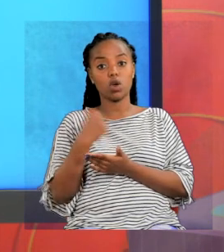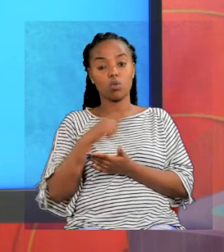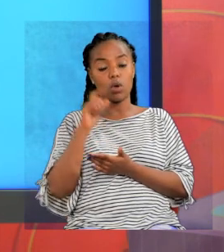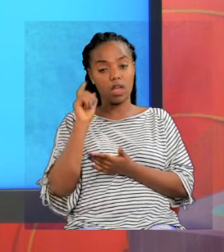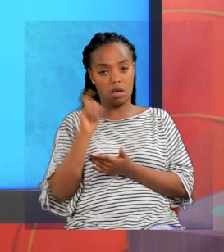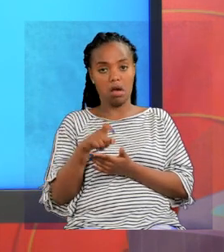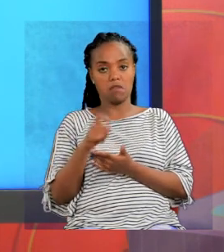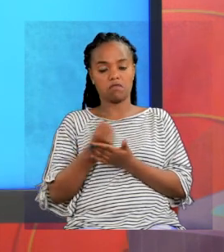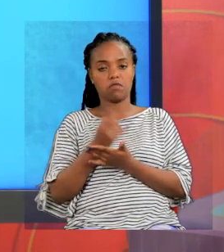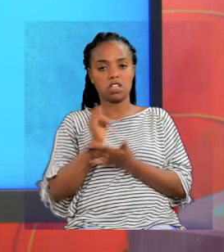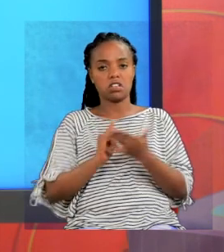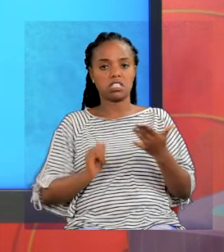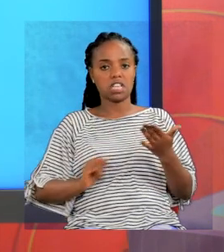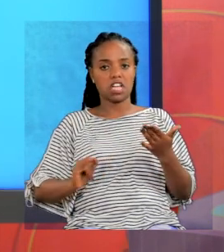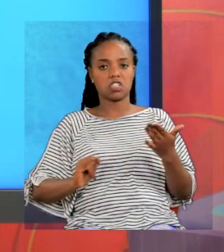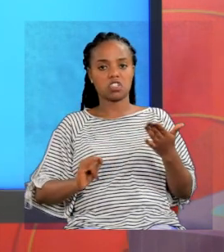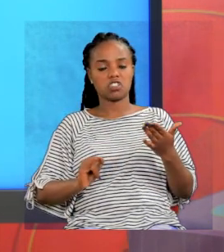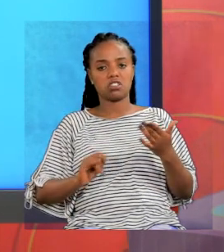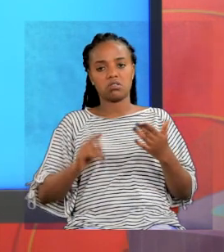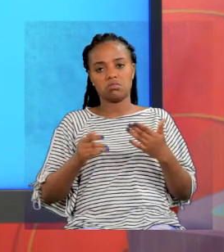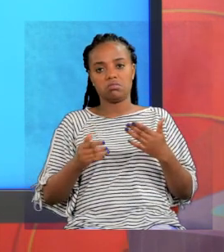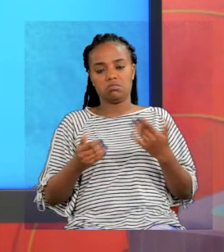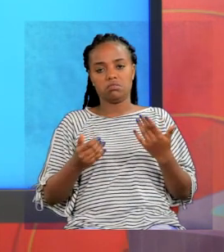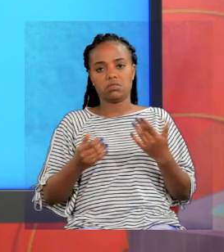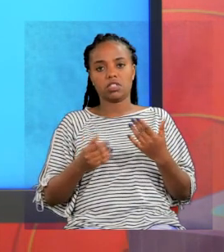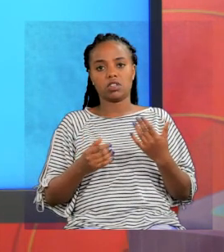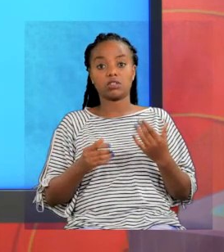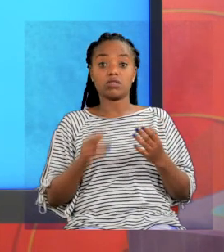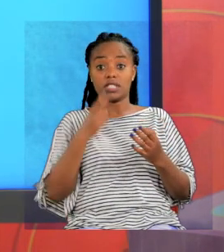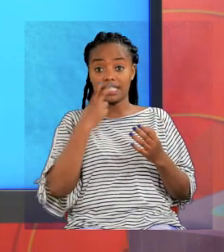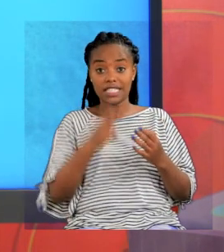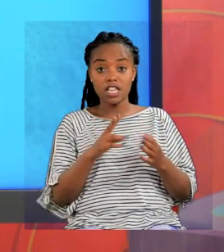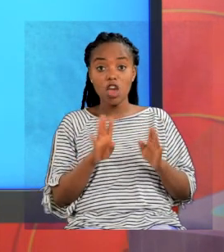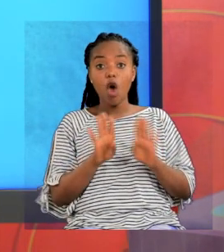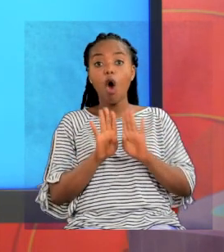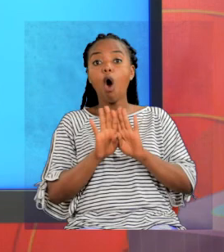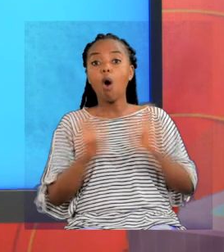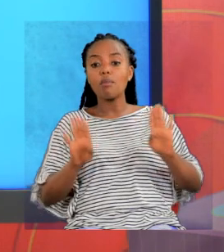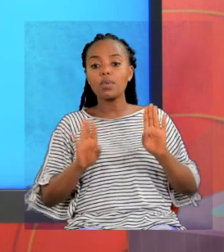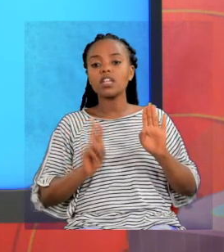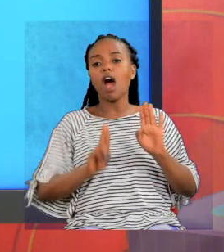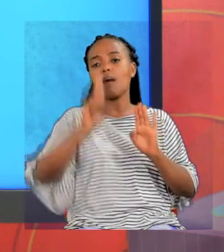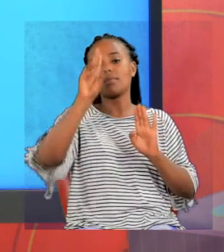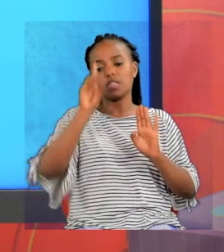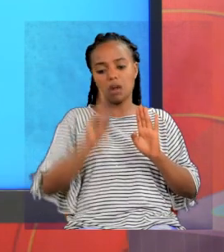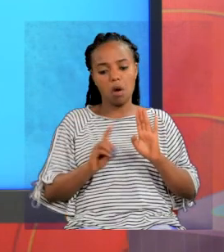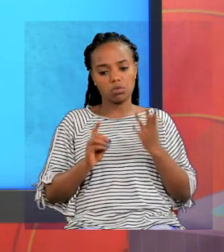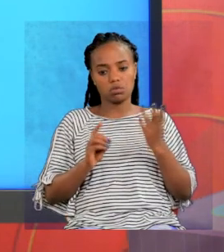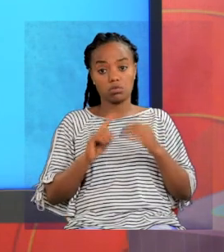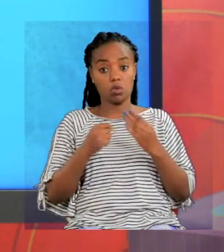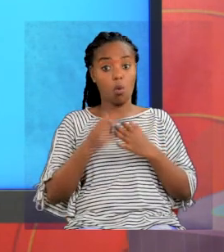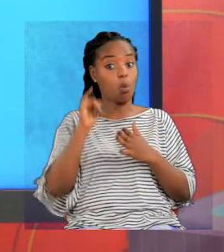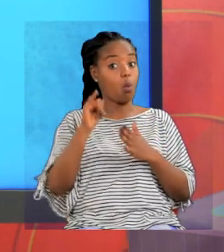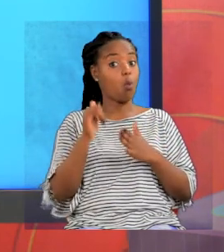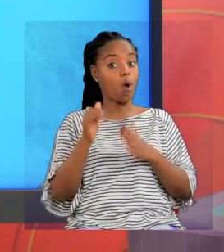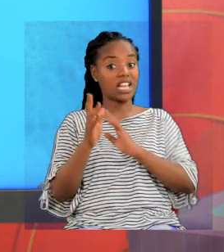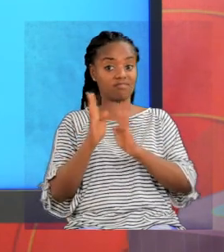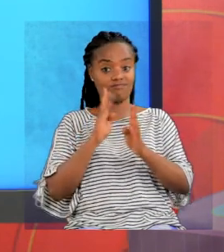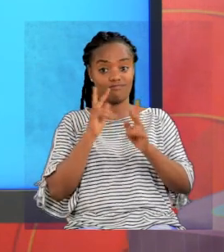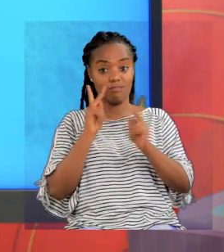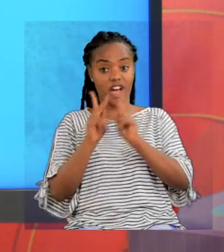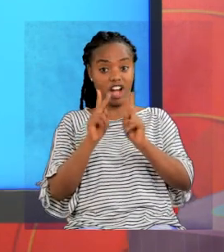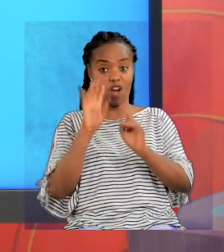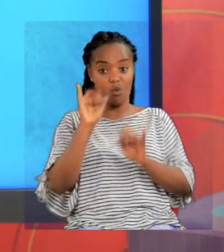sketch roughly because we need to see whether it opens up or down since it is parallel to y-axis.